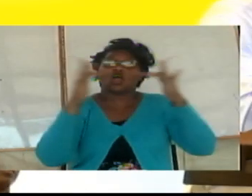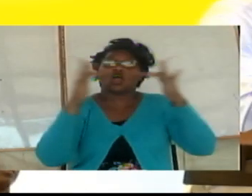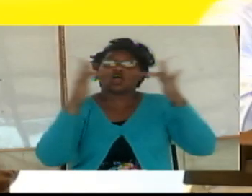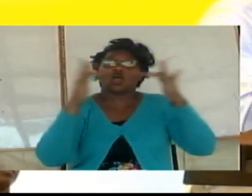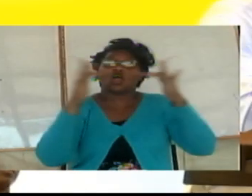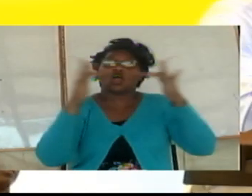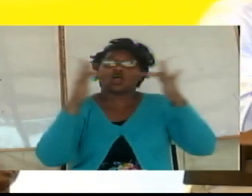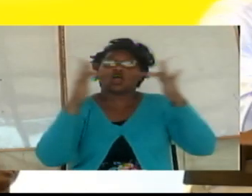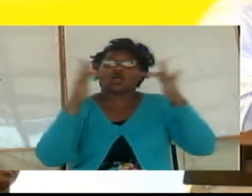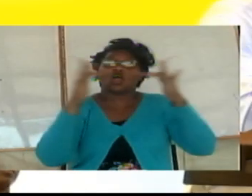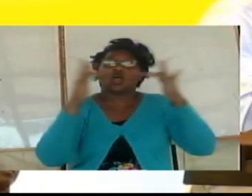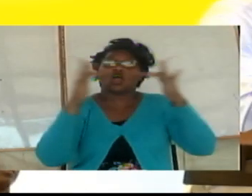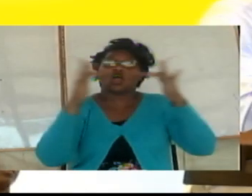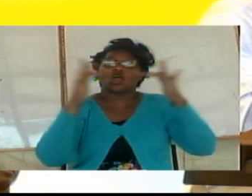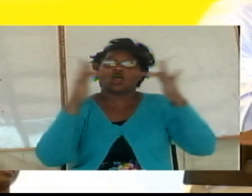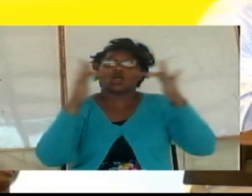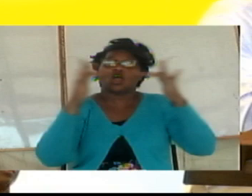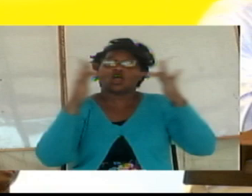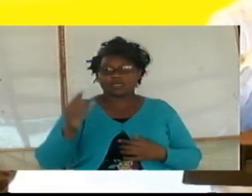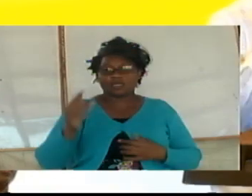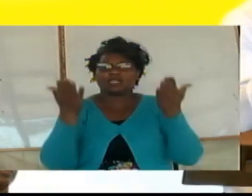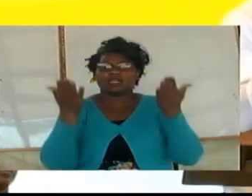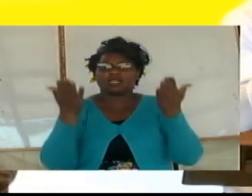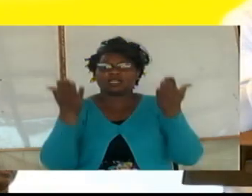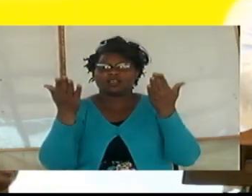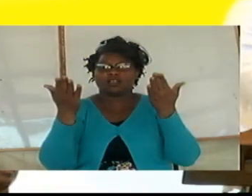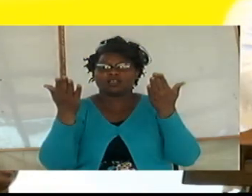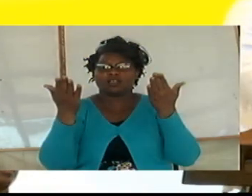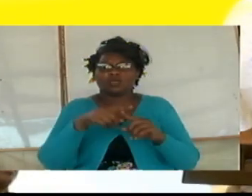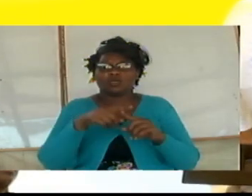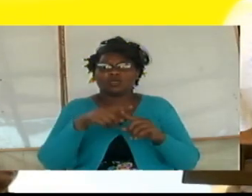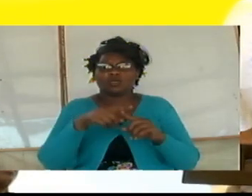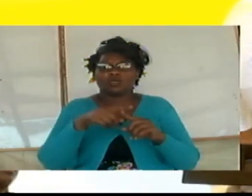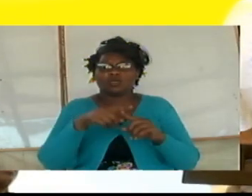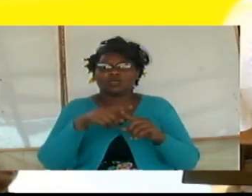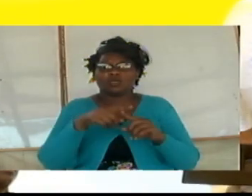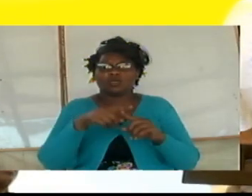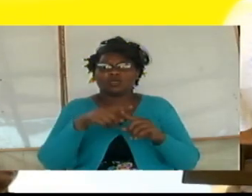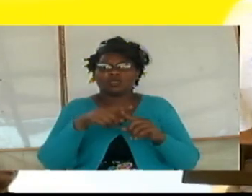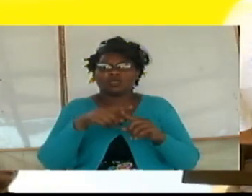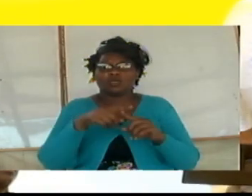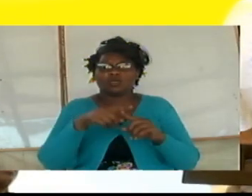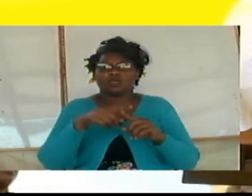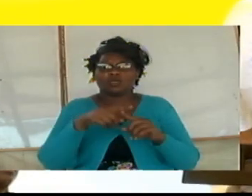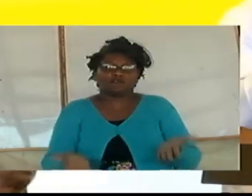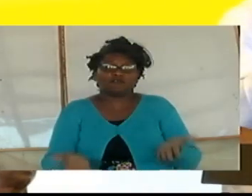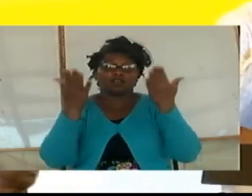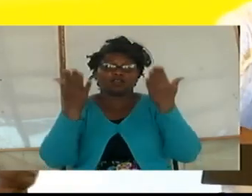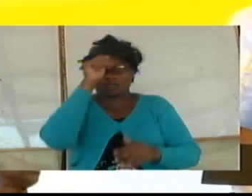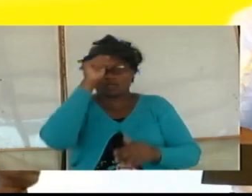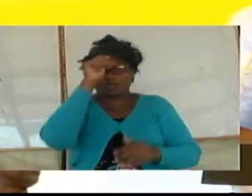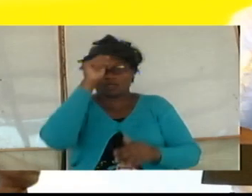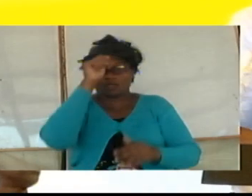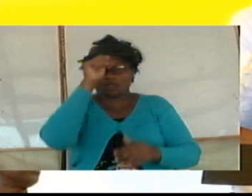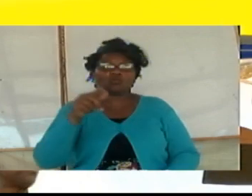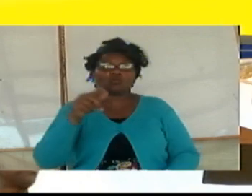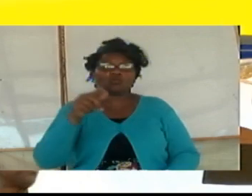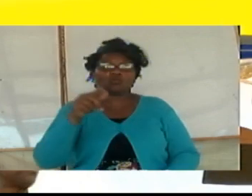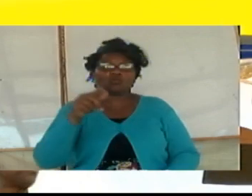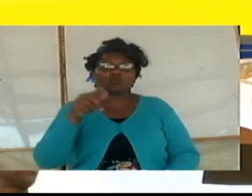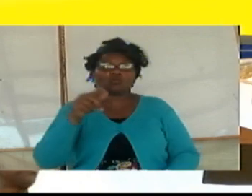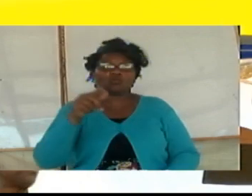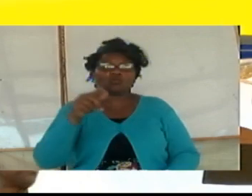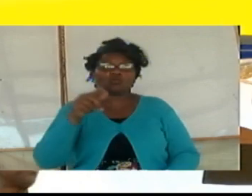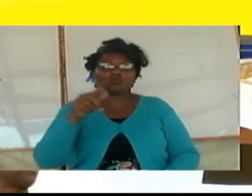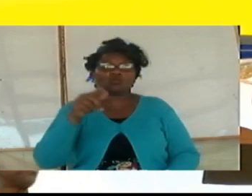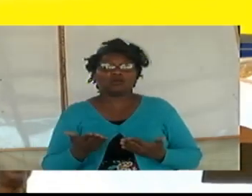up, hallelujah. When my Father is lifted up, men will be drawn. Amen?